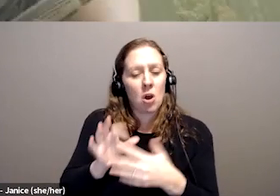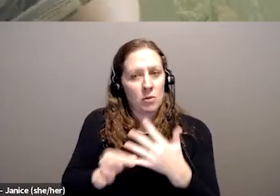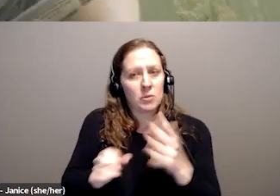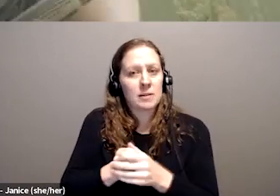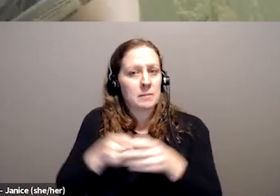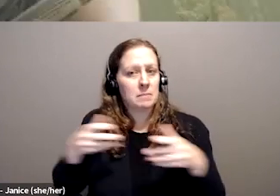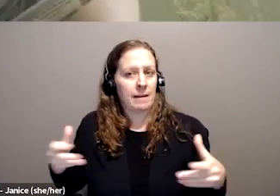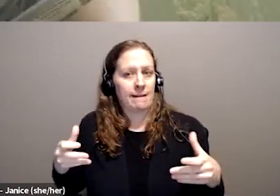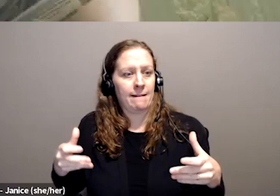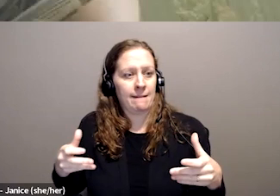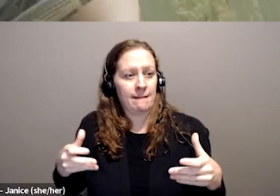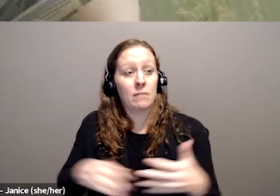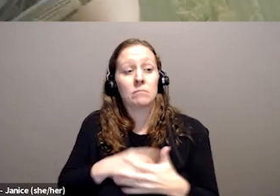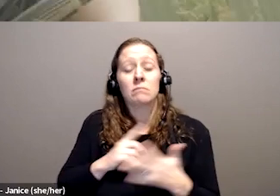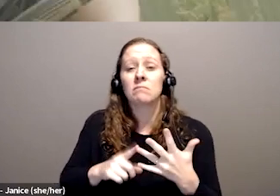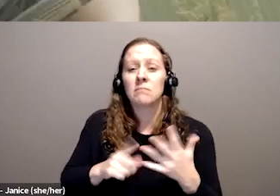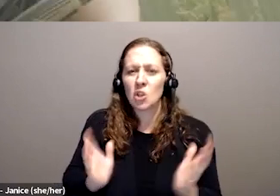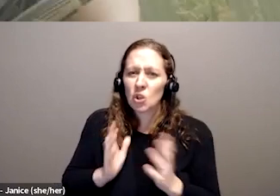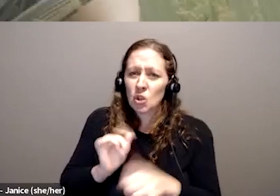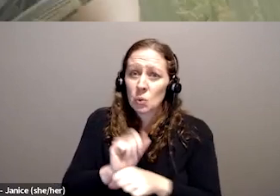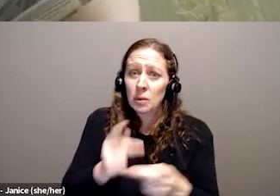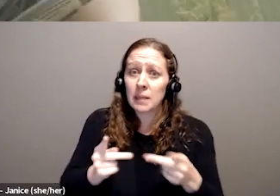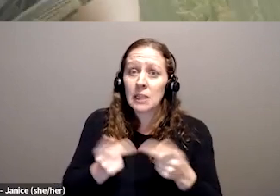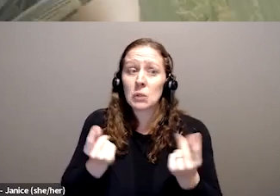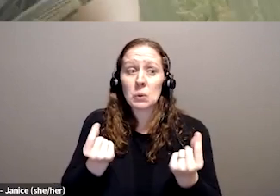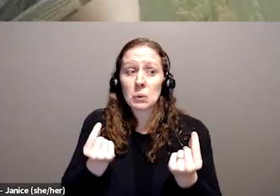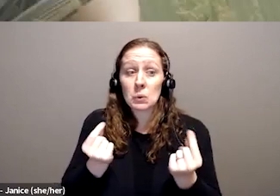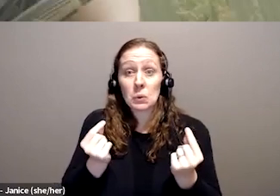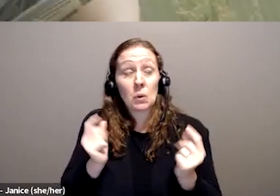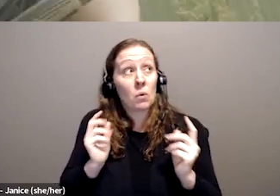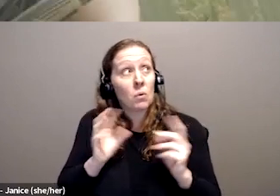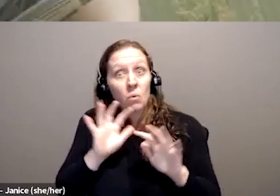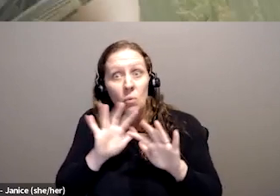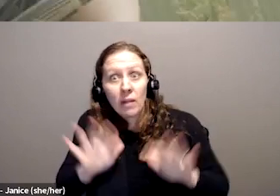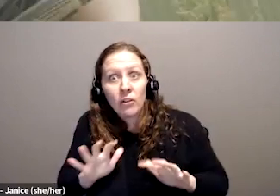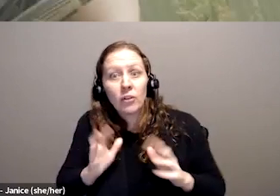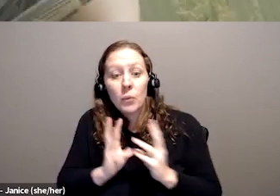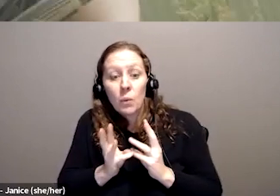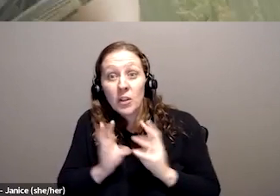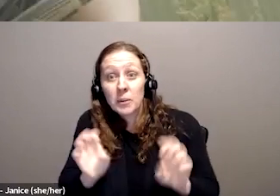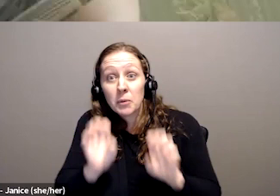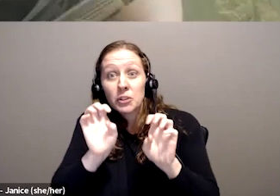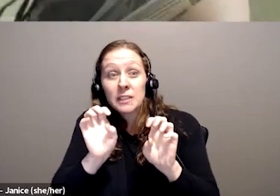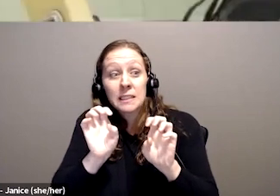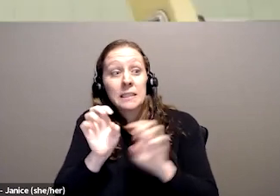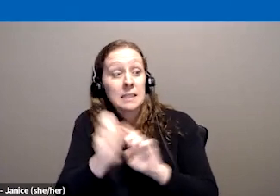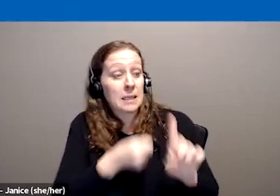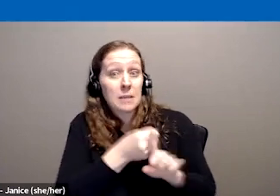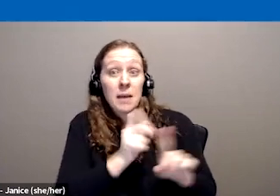And encourage workplaces to prepare for the impact of weather emergencies on people with